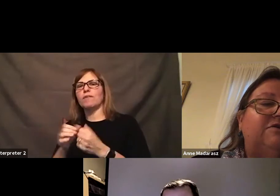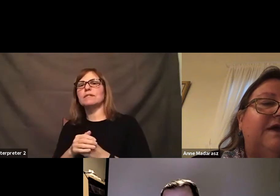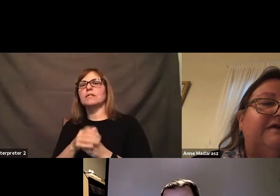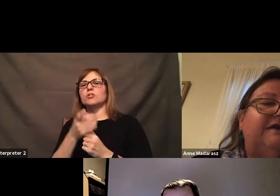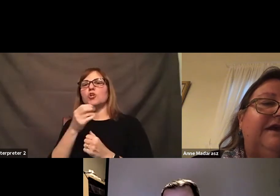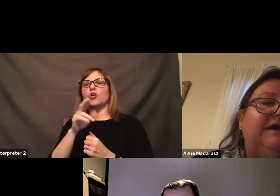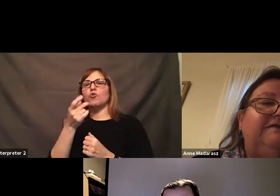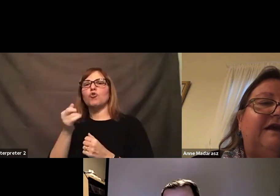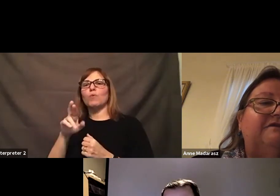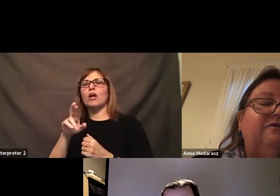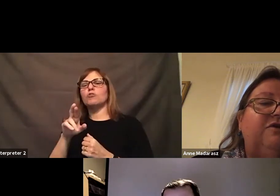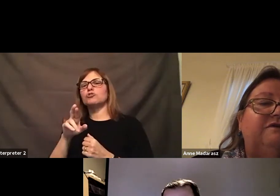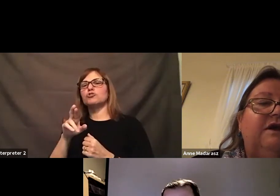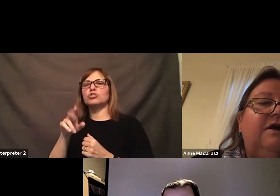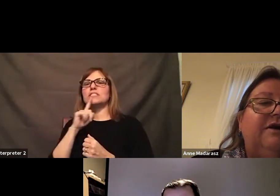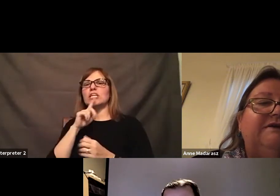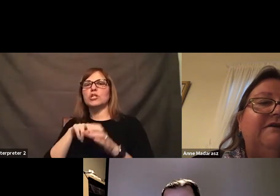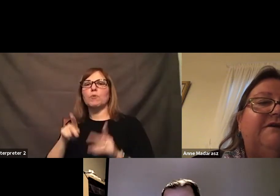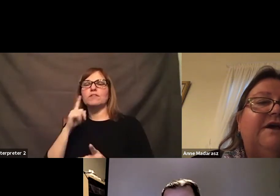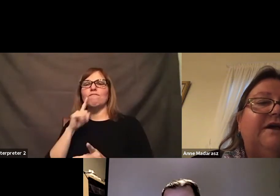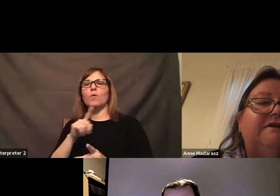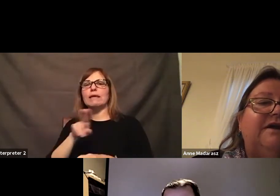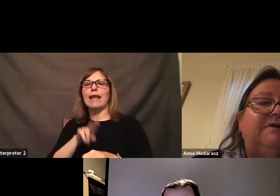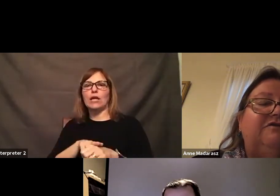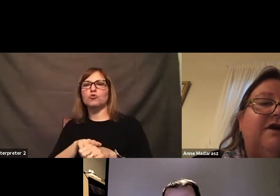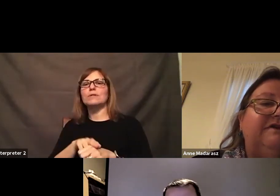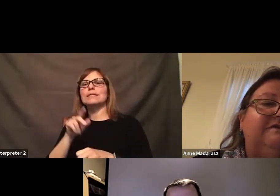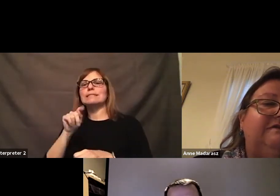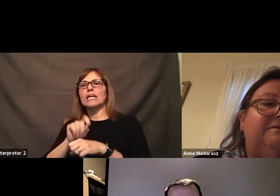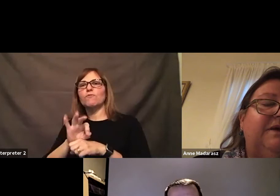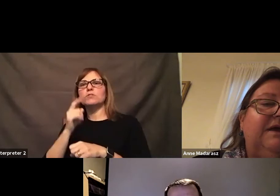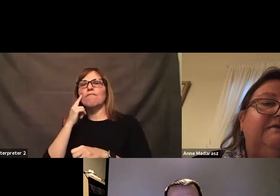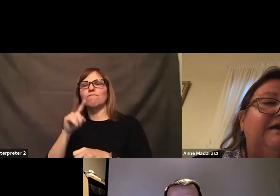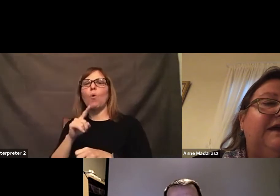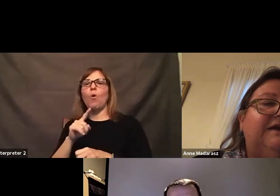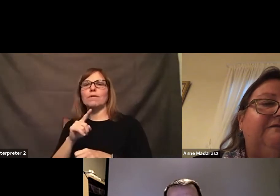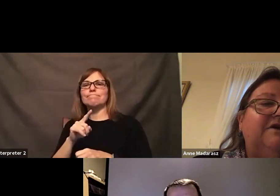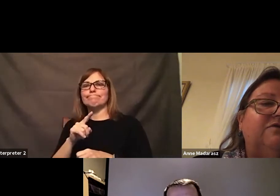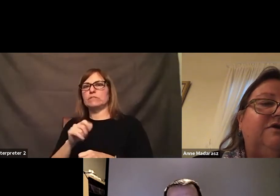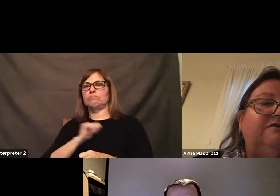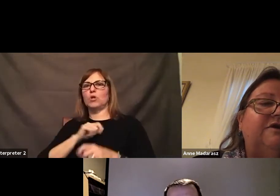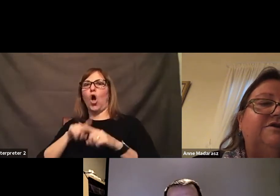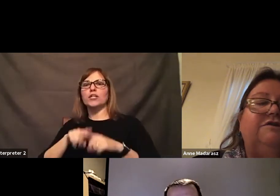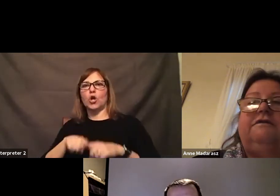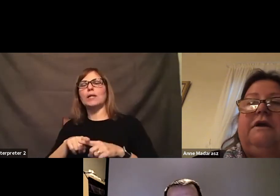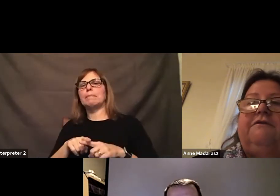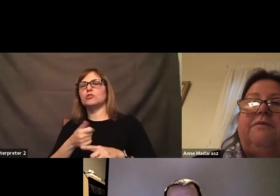National SAE Task Force on identifying autonomous driving system dedicated vehicle user issues for